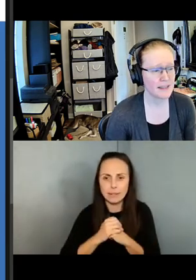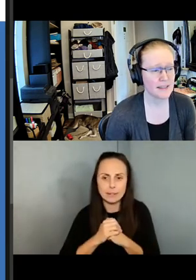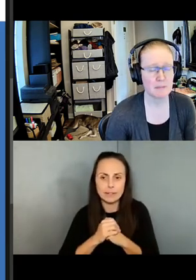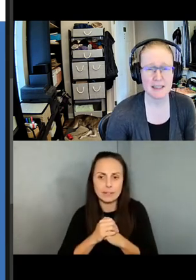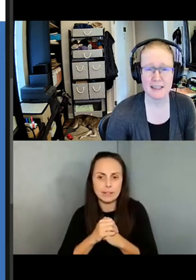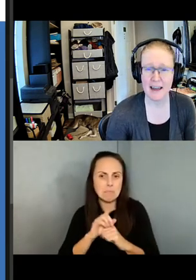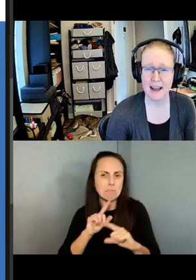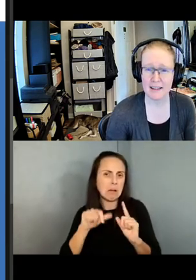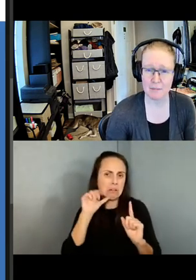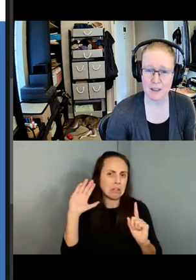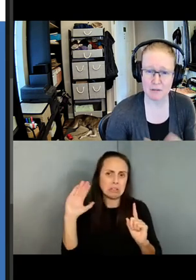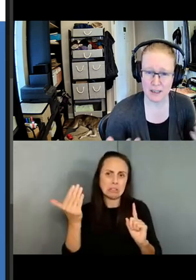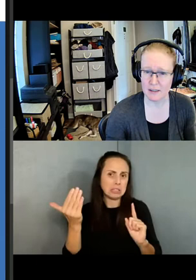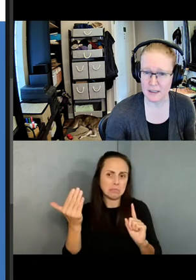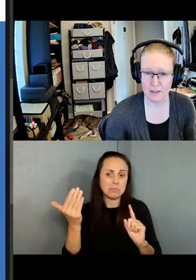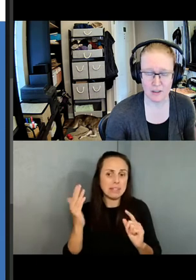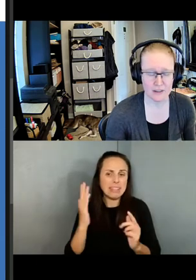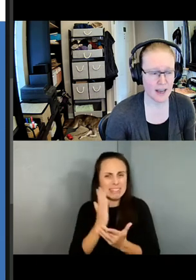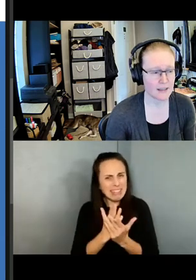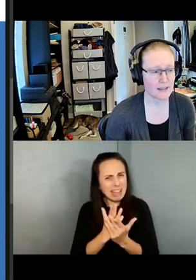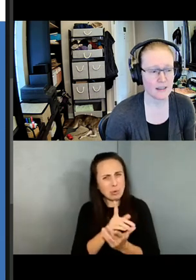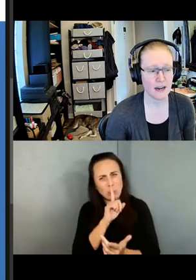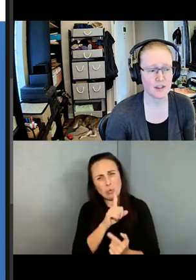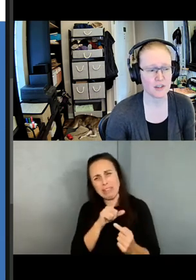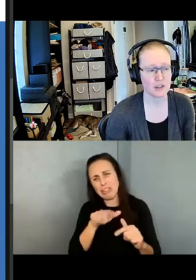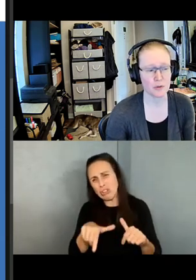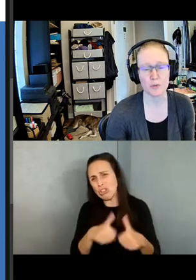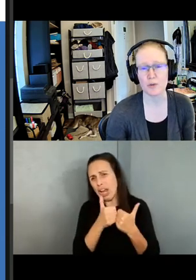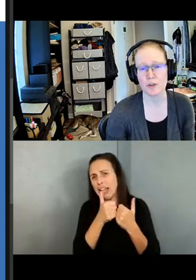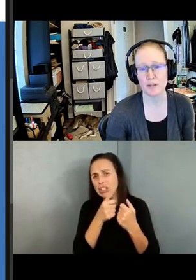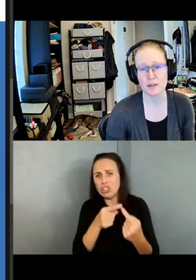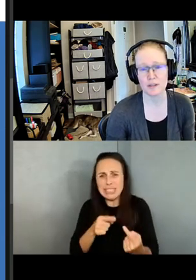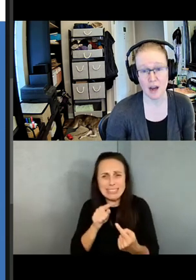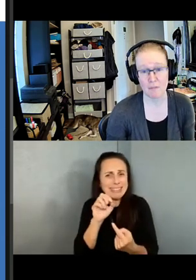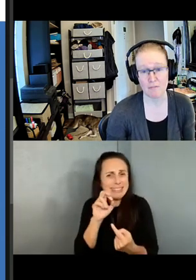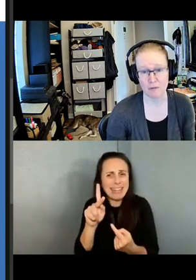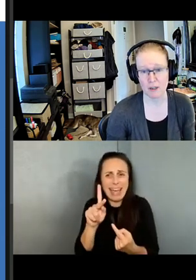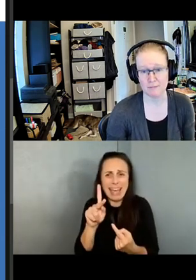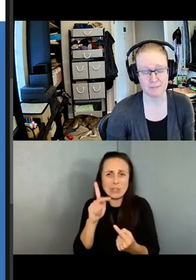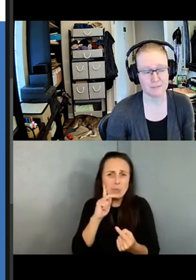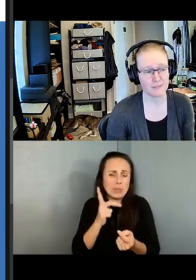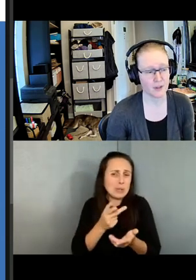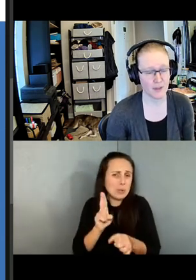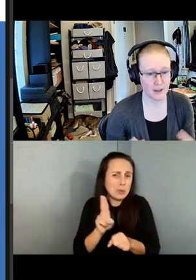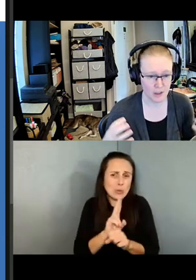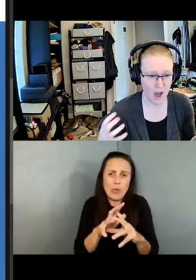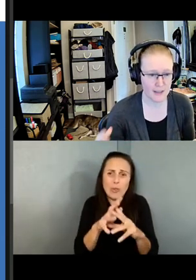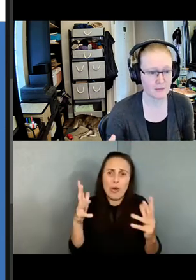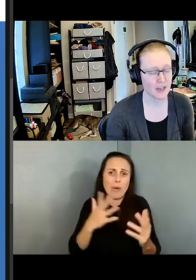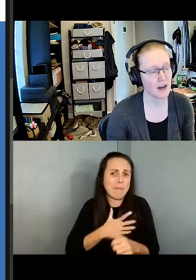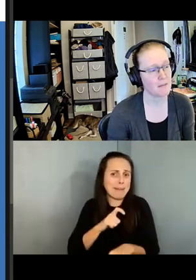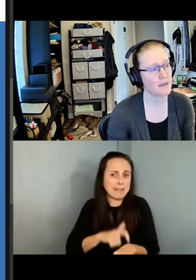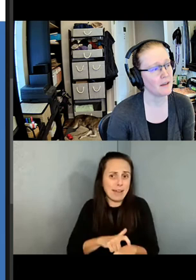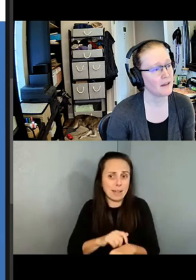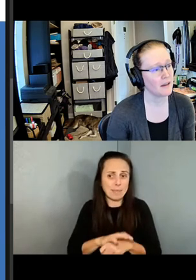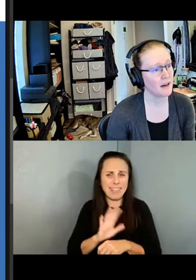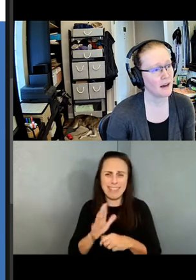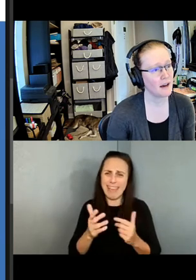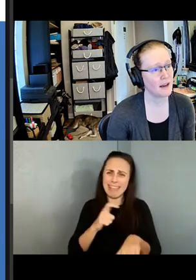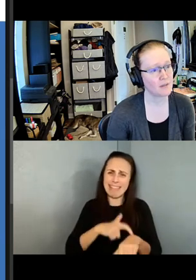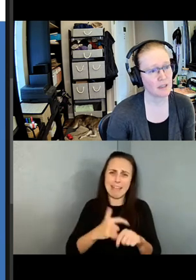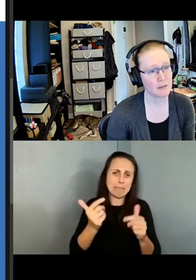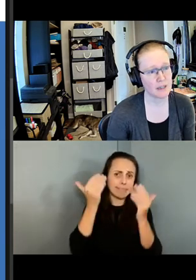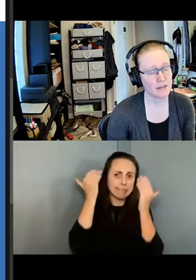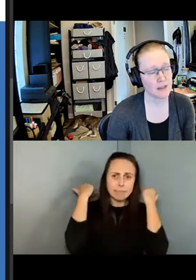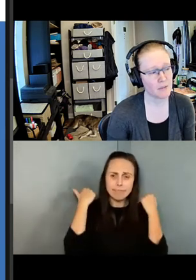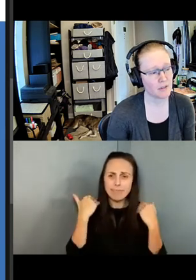But it doesn't seem to get at some of the critically difficult tasks that I just lose time for. So the loss of time